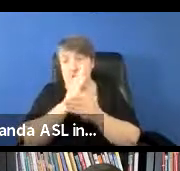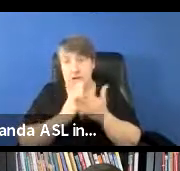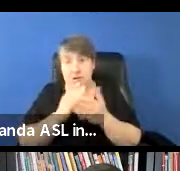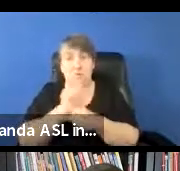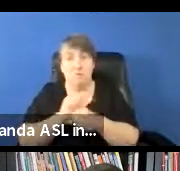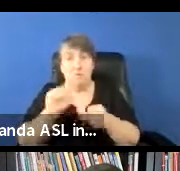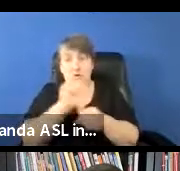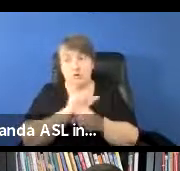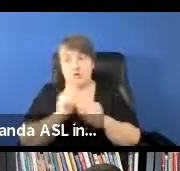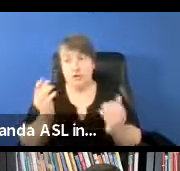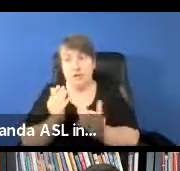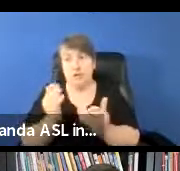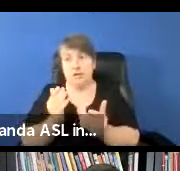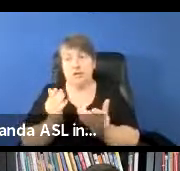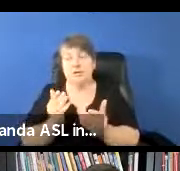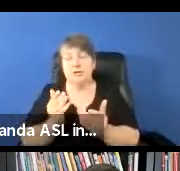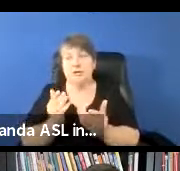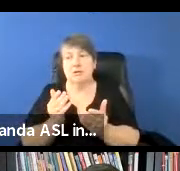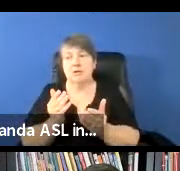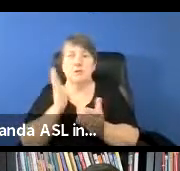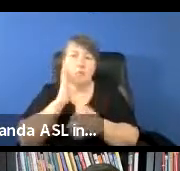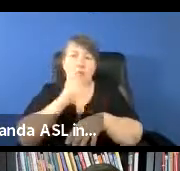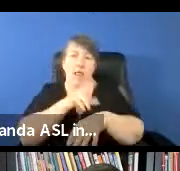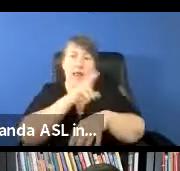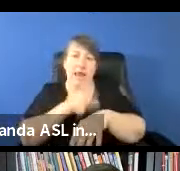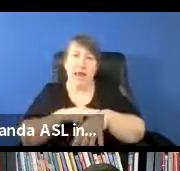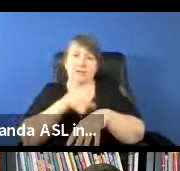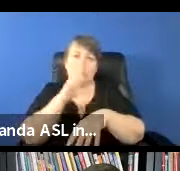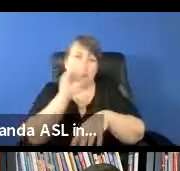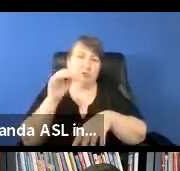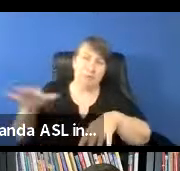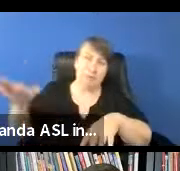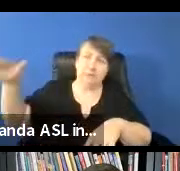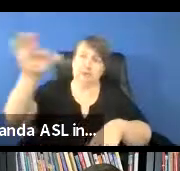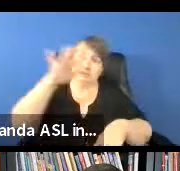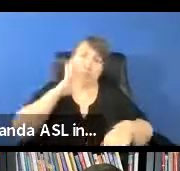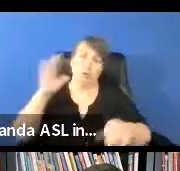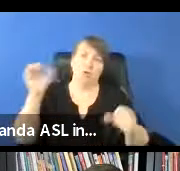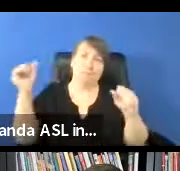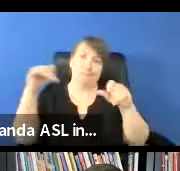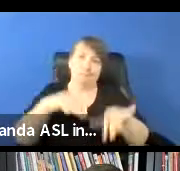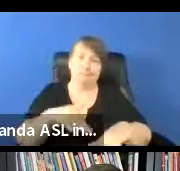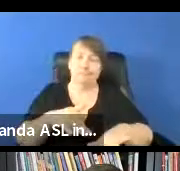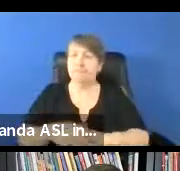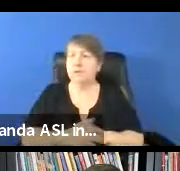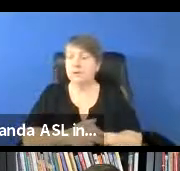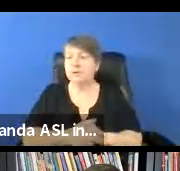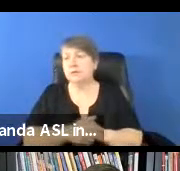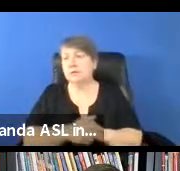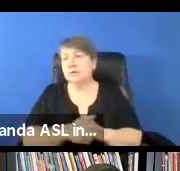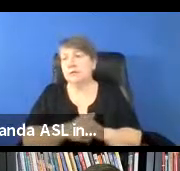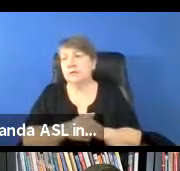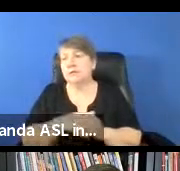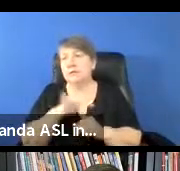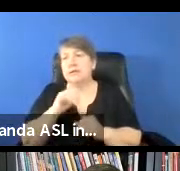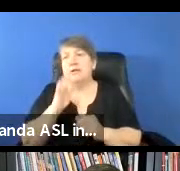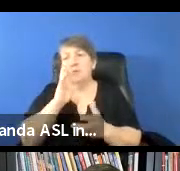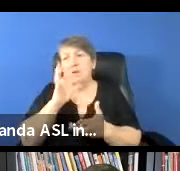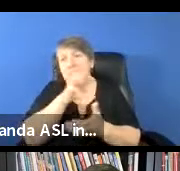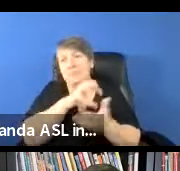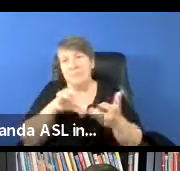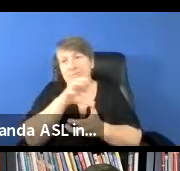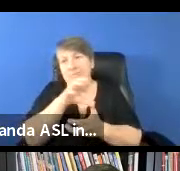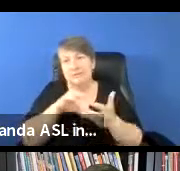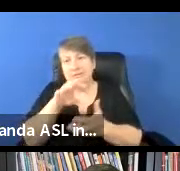here. This will attract national firms. And so this is going to be a mix of